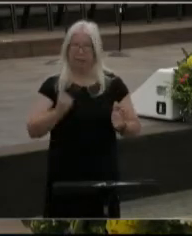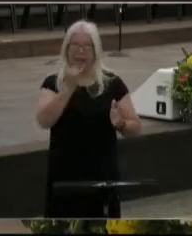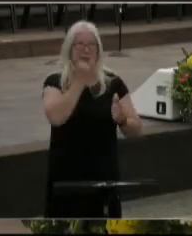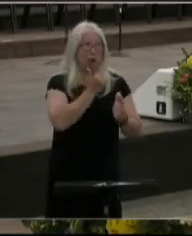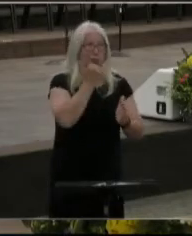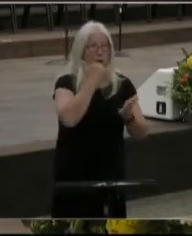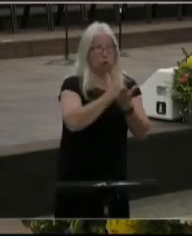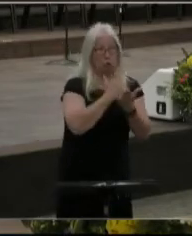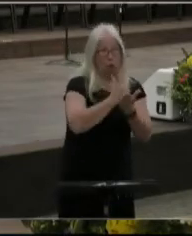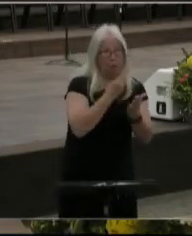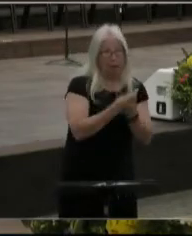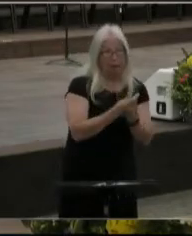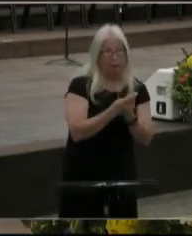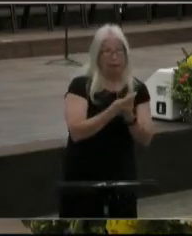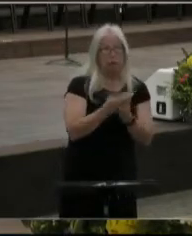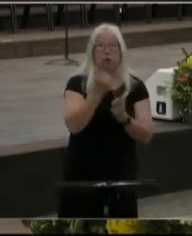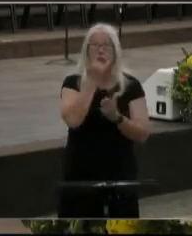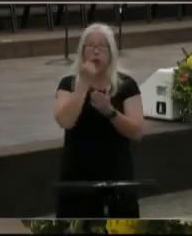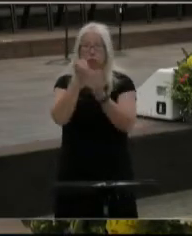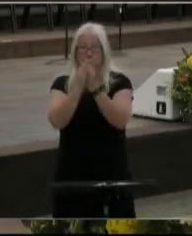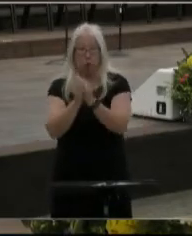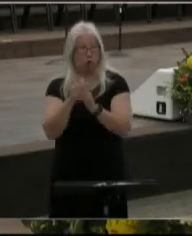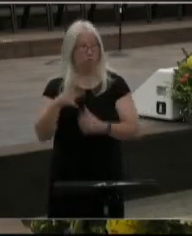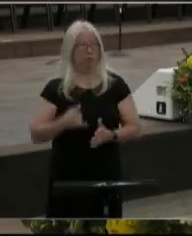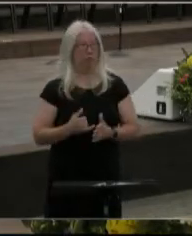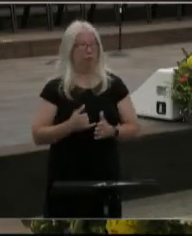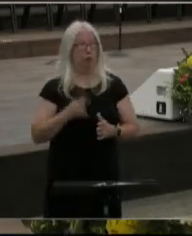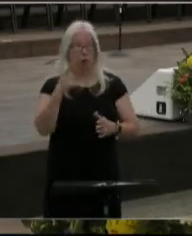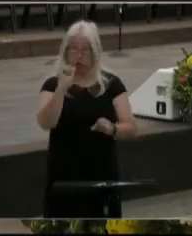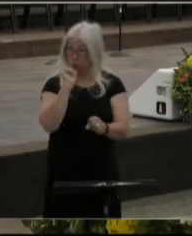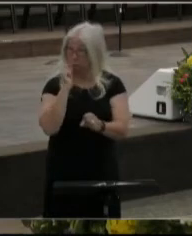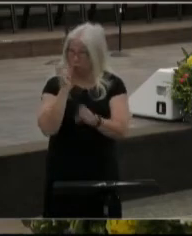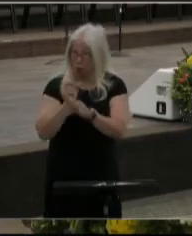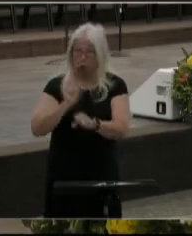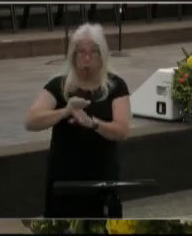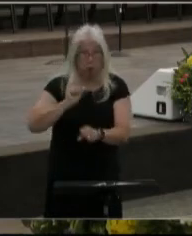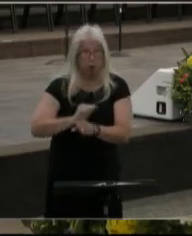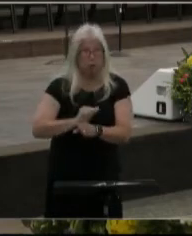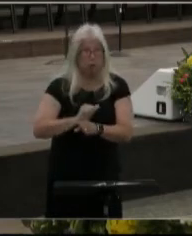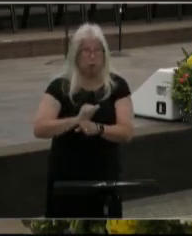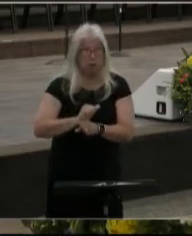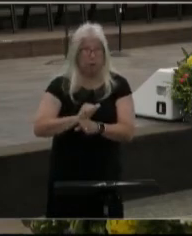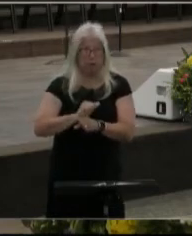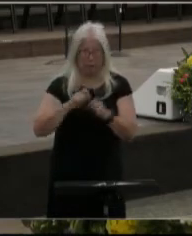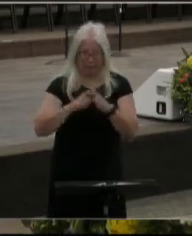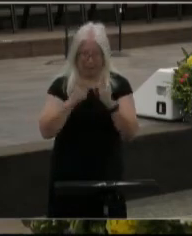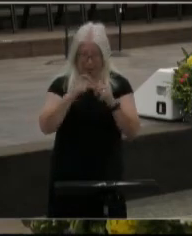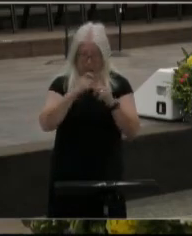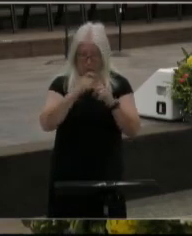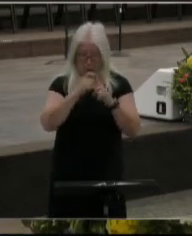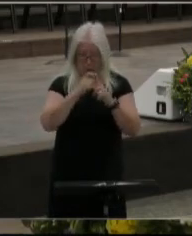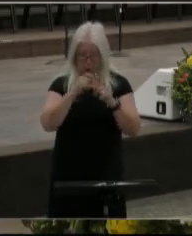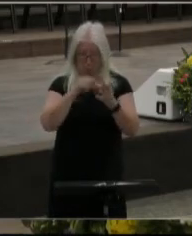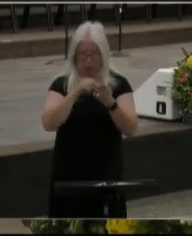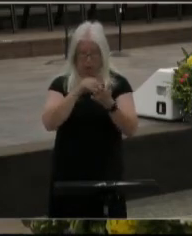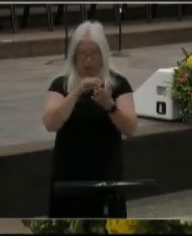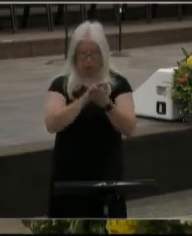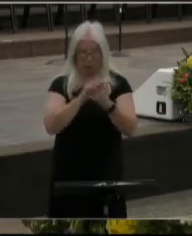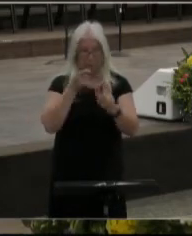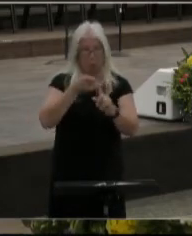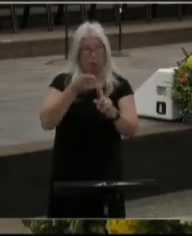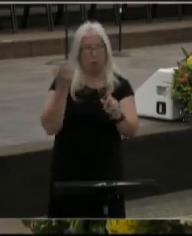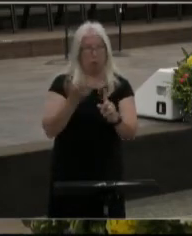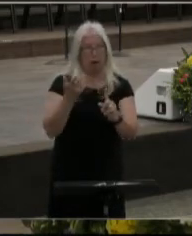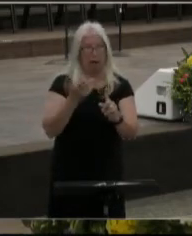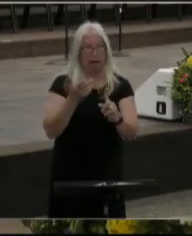wrong to earn money. You and I should be hard workers. We should be hard workers. But the key word that I want you to put under that point